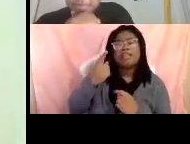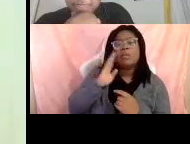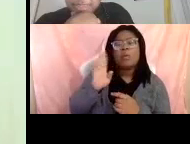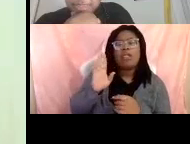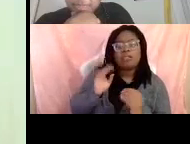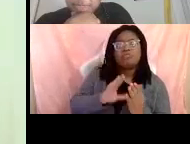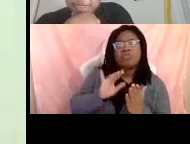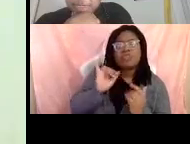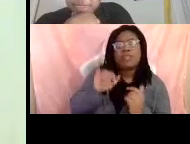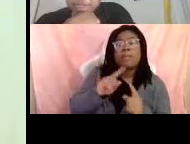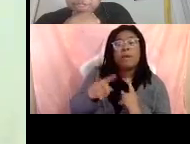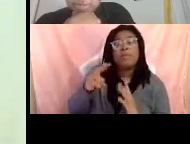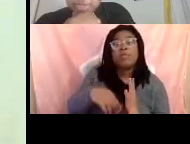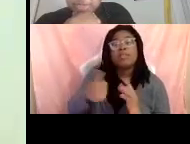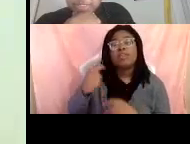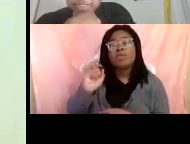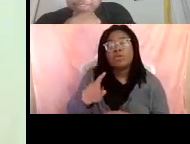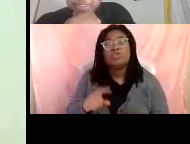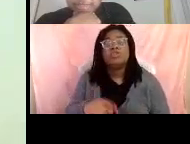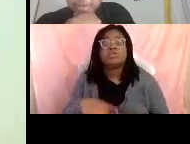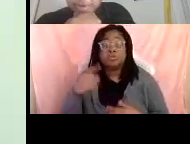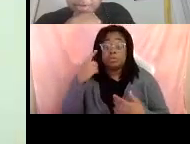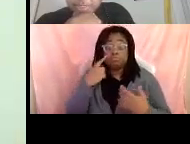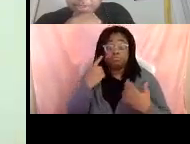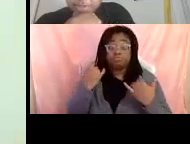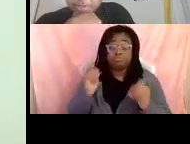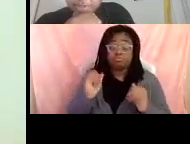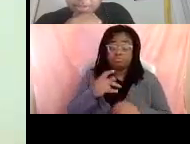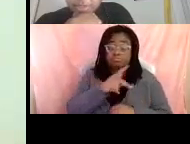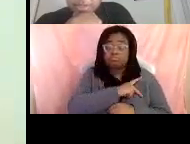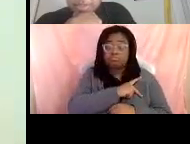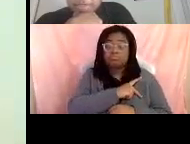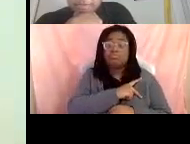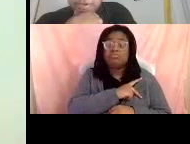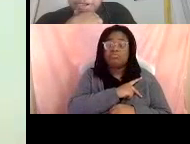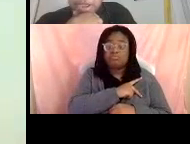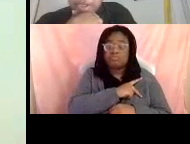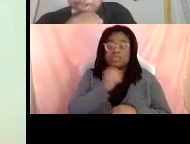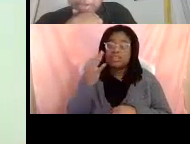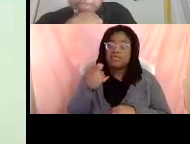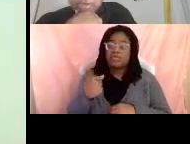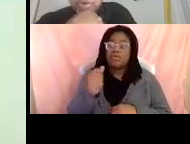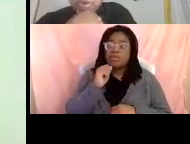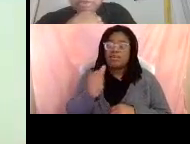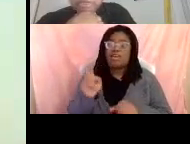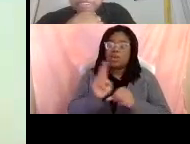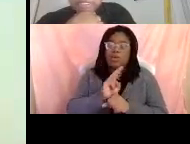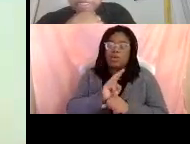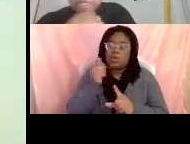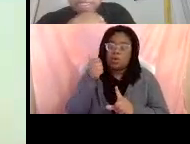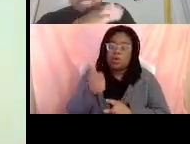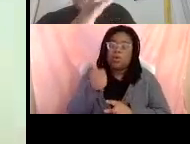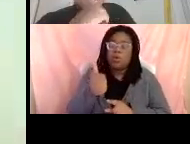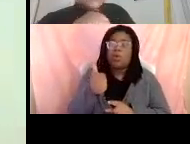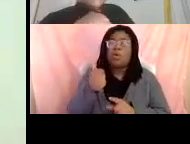I'll read this one. Do you think it is still somehow personal if you are not using your own images in